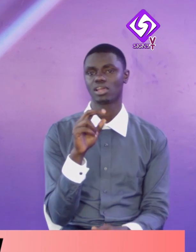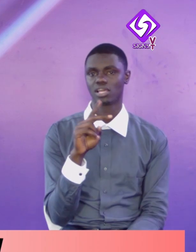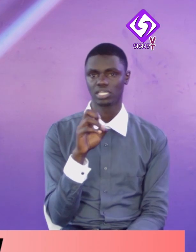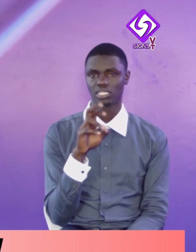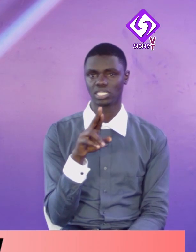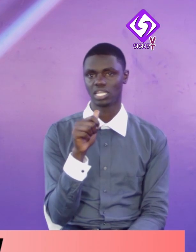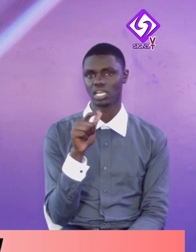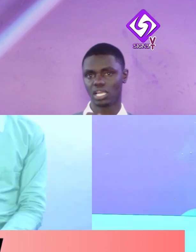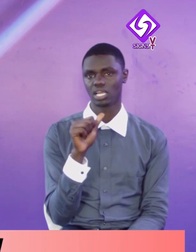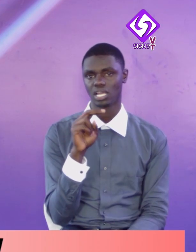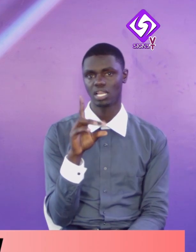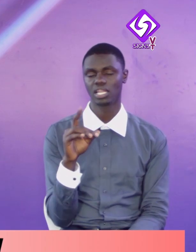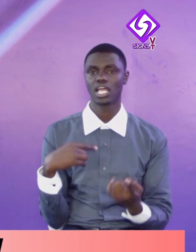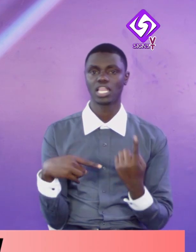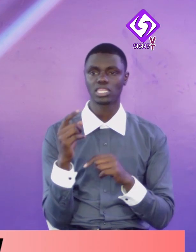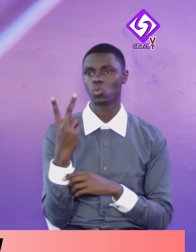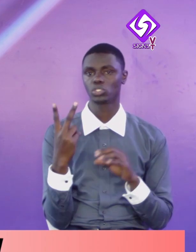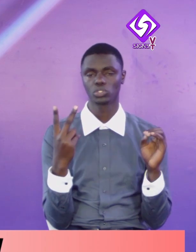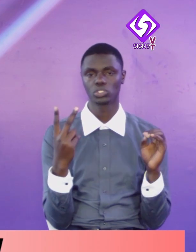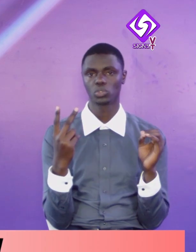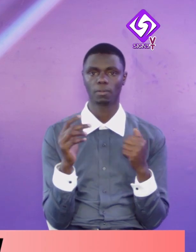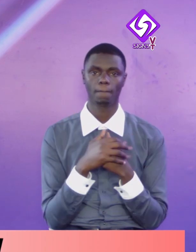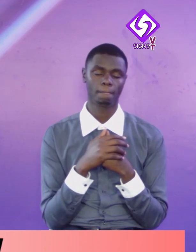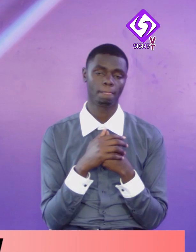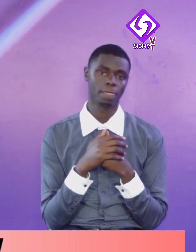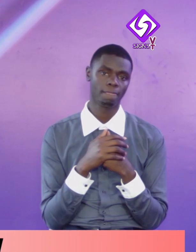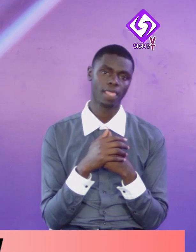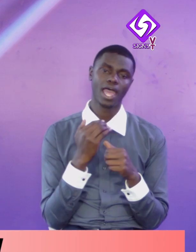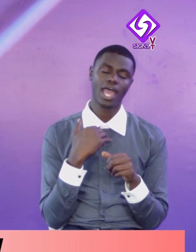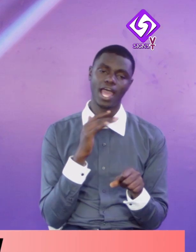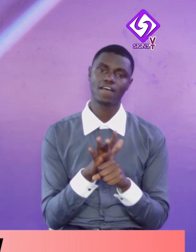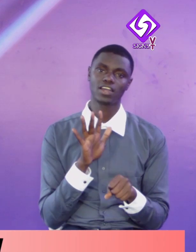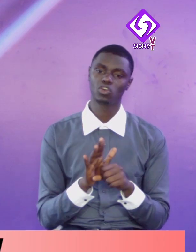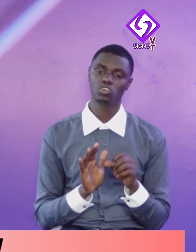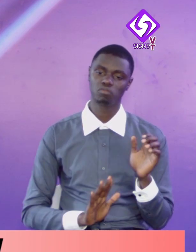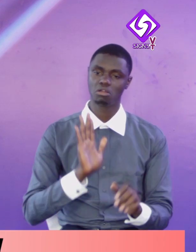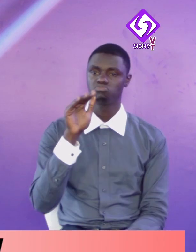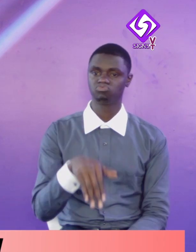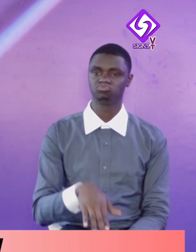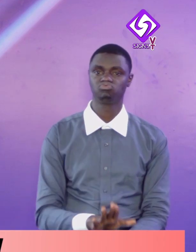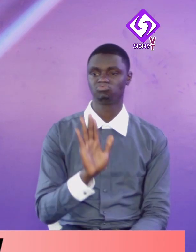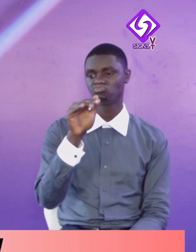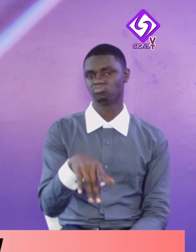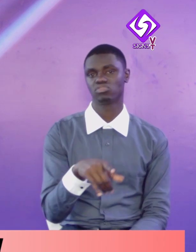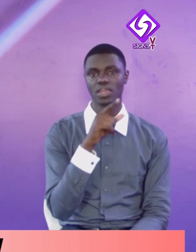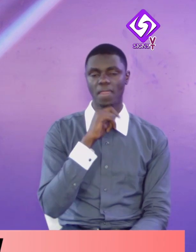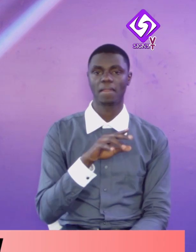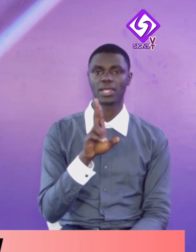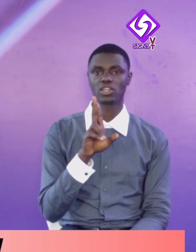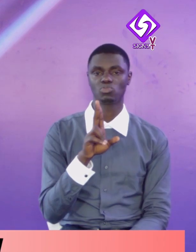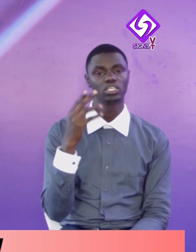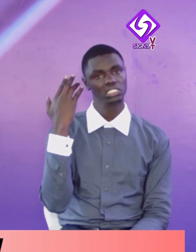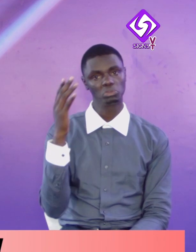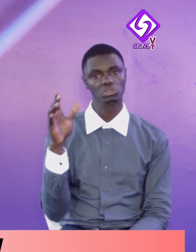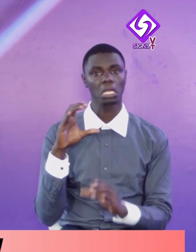won 2-0. So, Mololo, there's still a lot of consistency at Manchester United. We don't know if